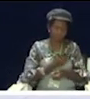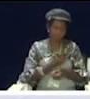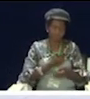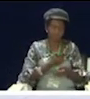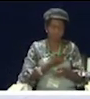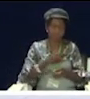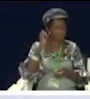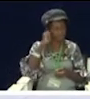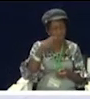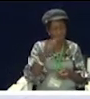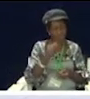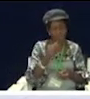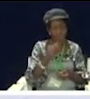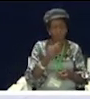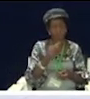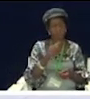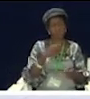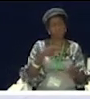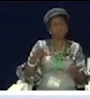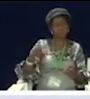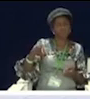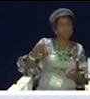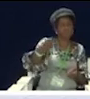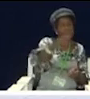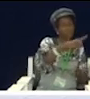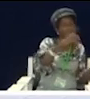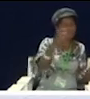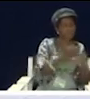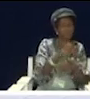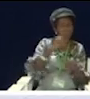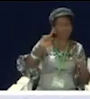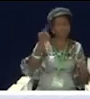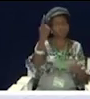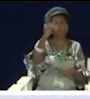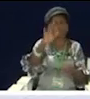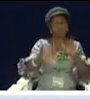He says, you take the first step.